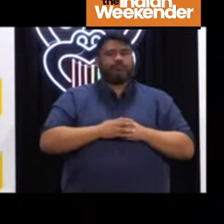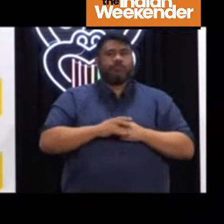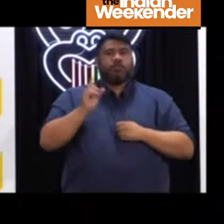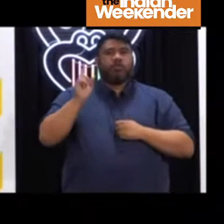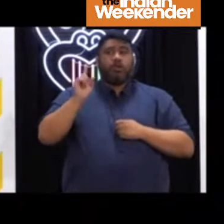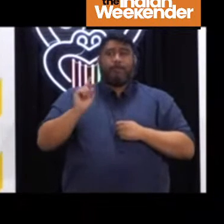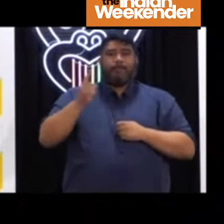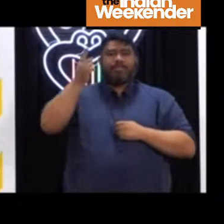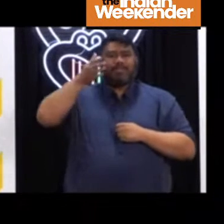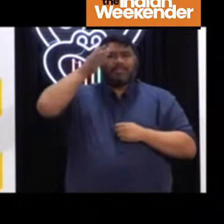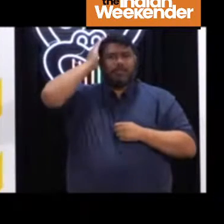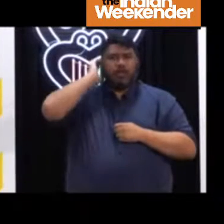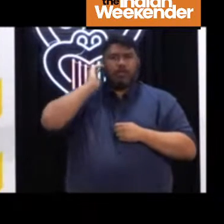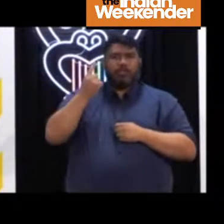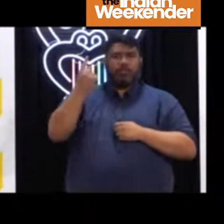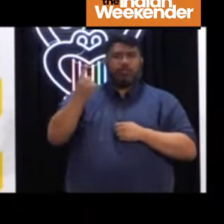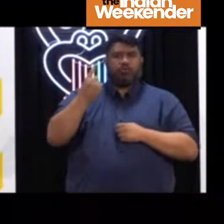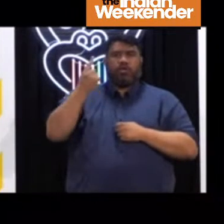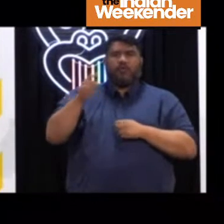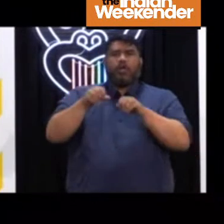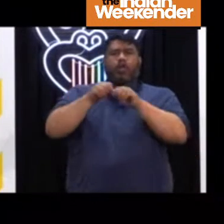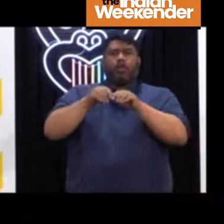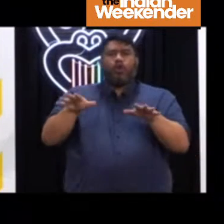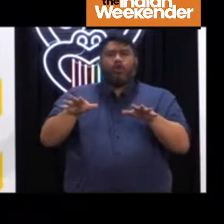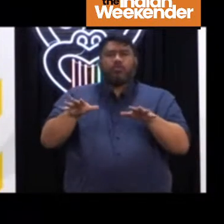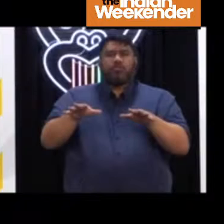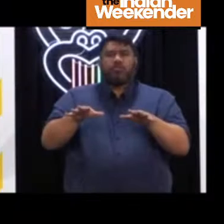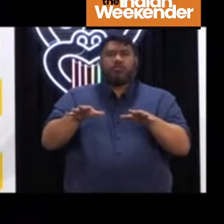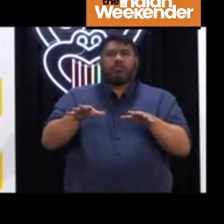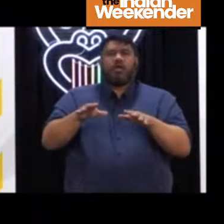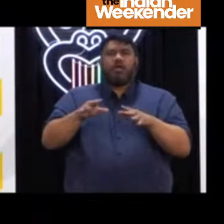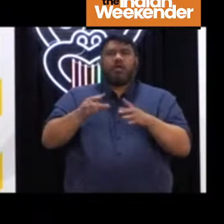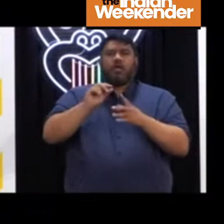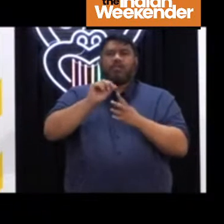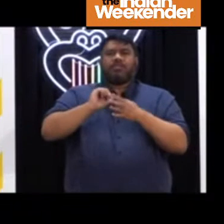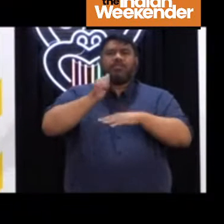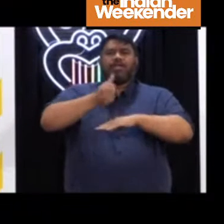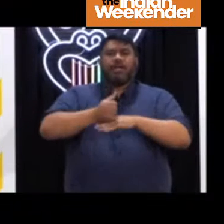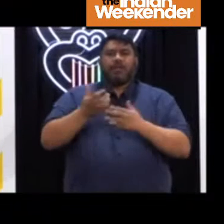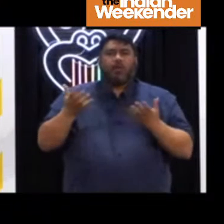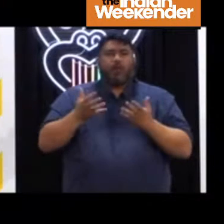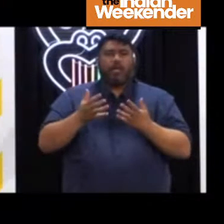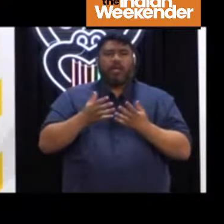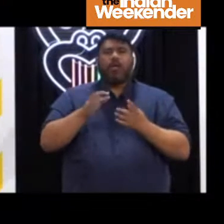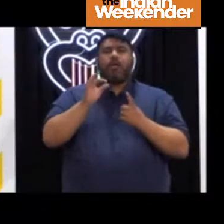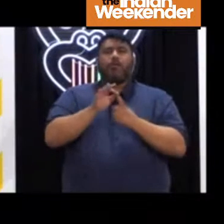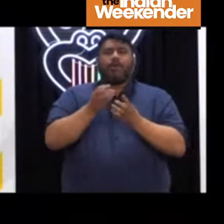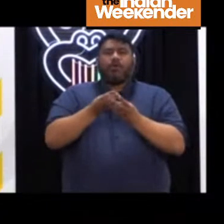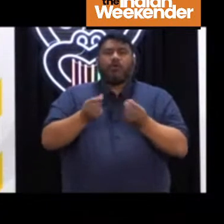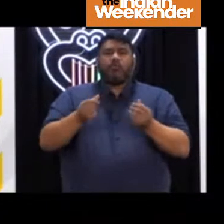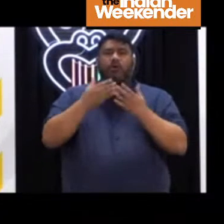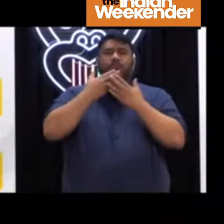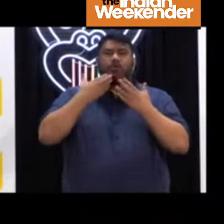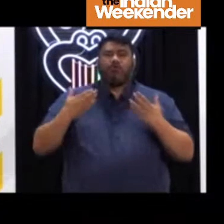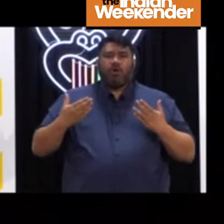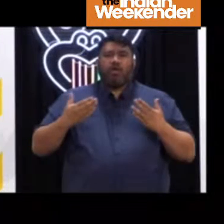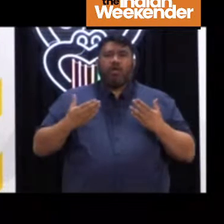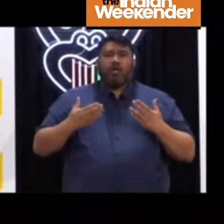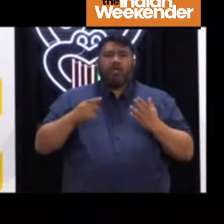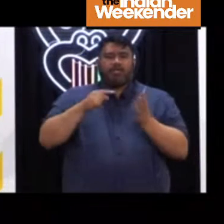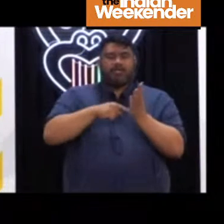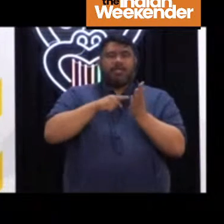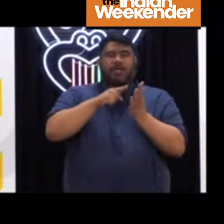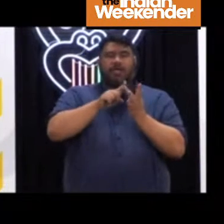Carmel Sepuloni, helped launch a Taikura Trust initiative at Papakura Marae to get disabled people vaccinated. They will be